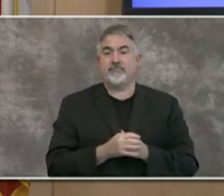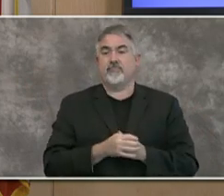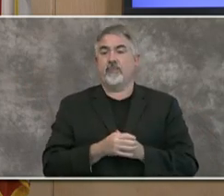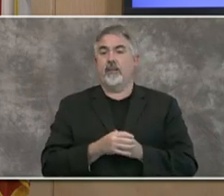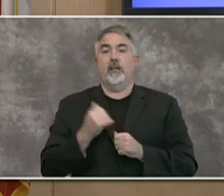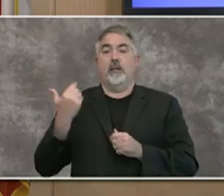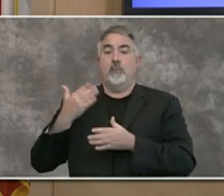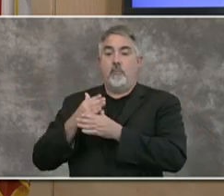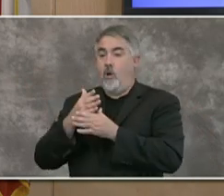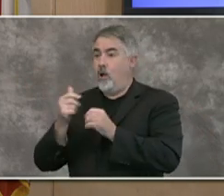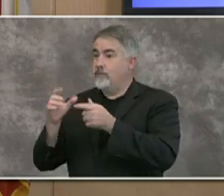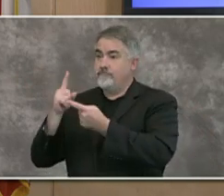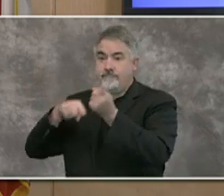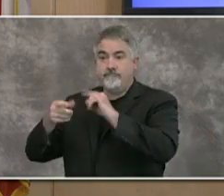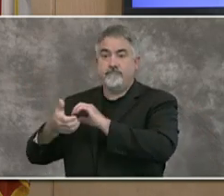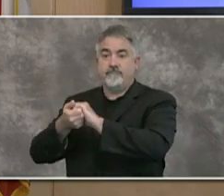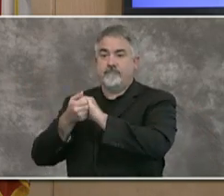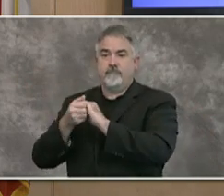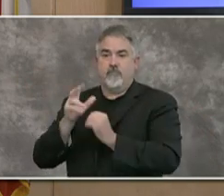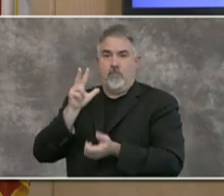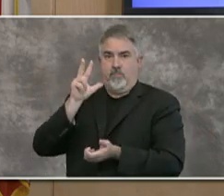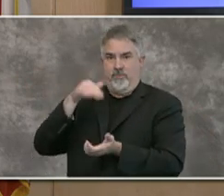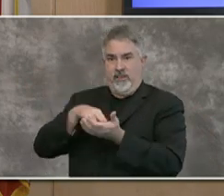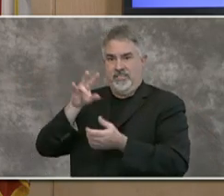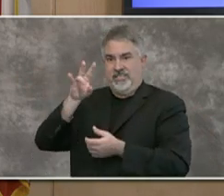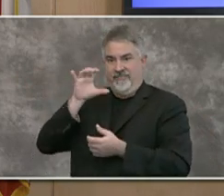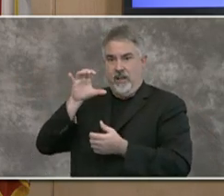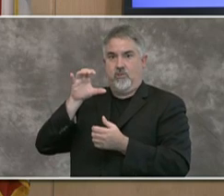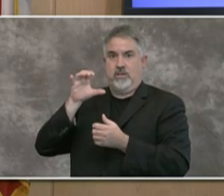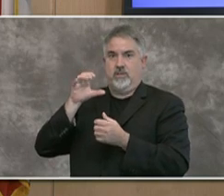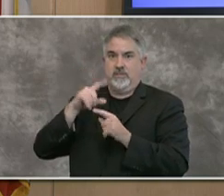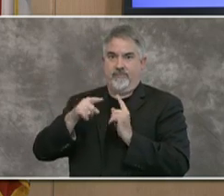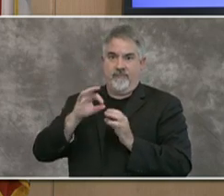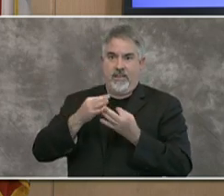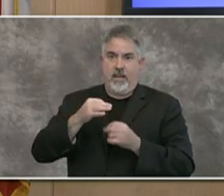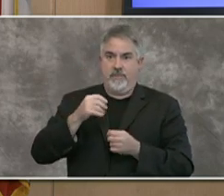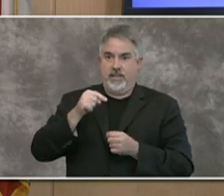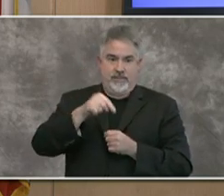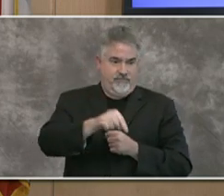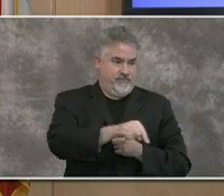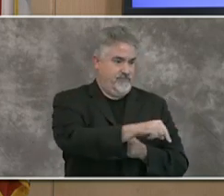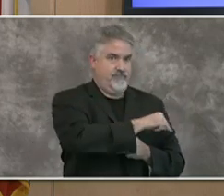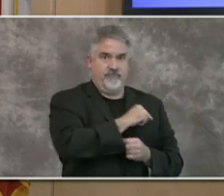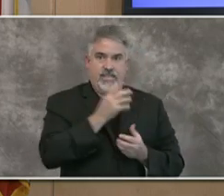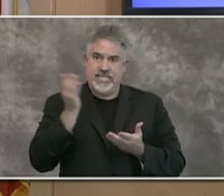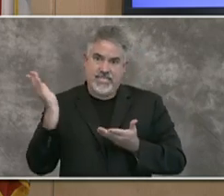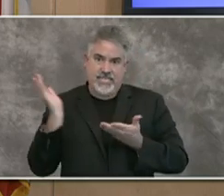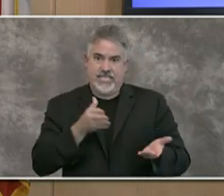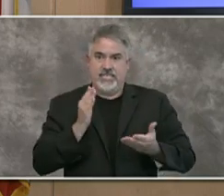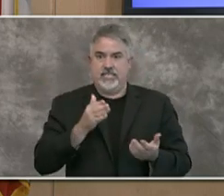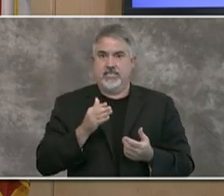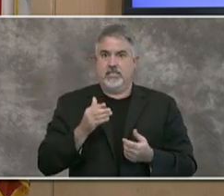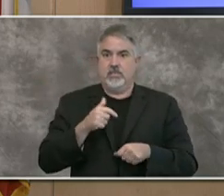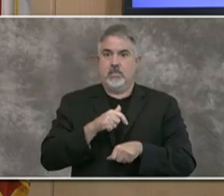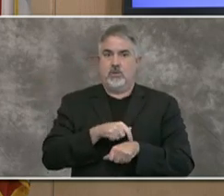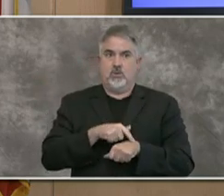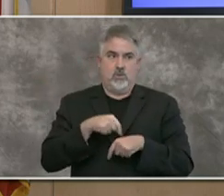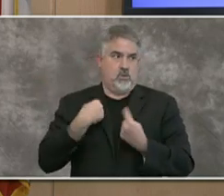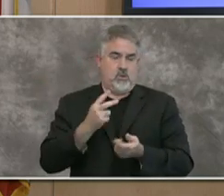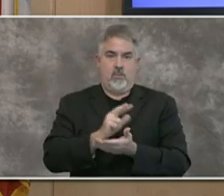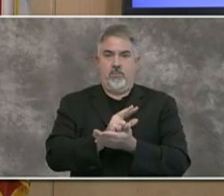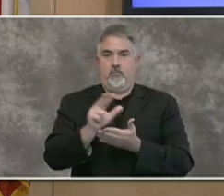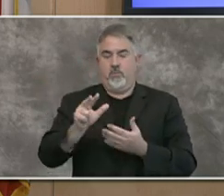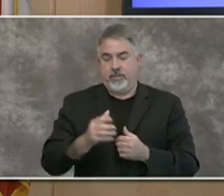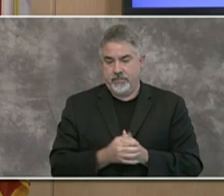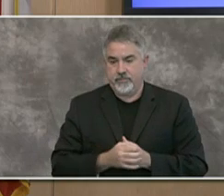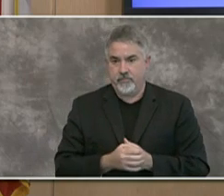resulted in over 3,700 families in need receiving food during these events. It is also important for